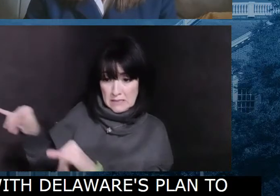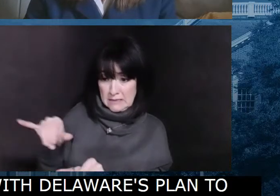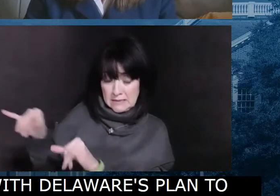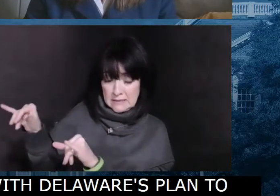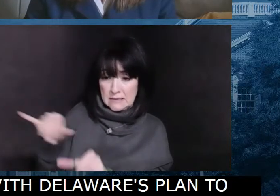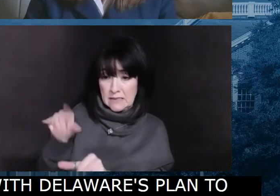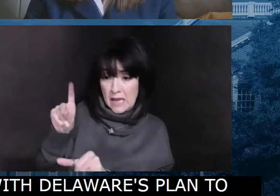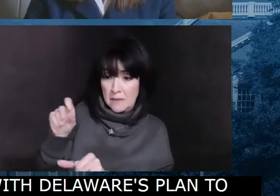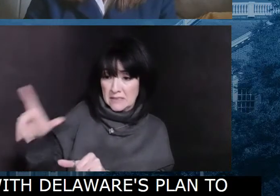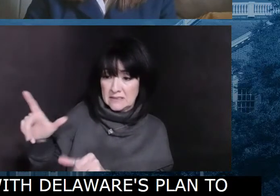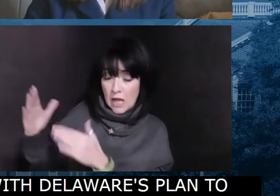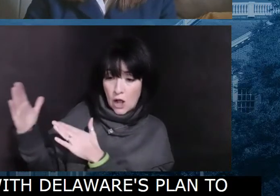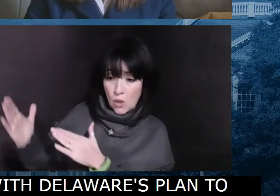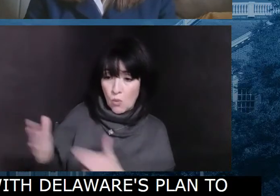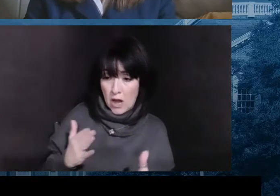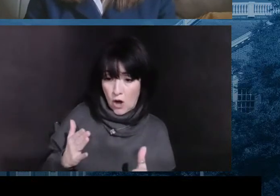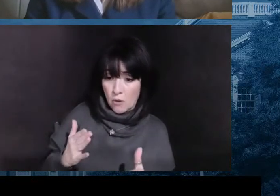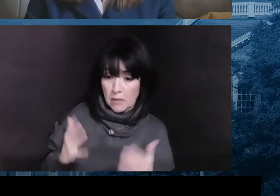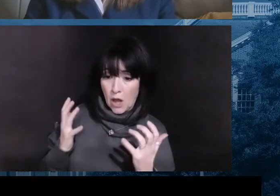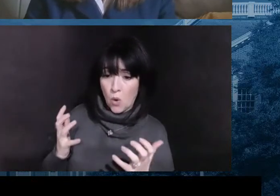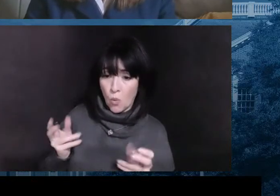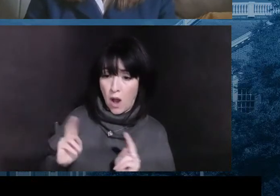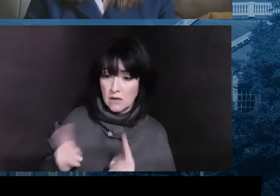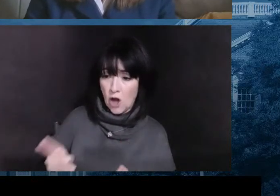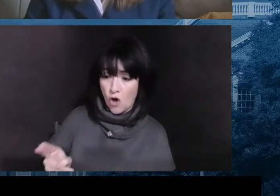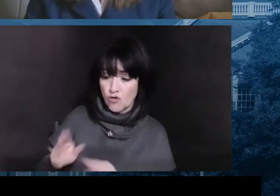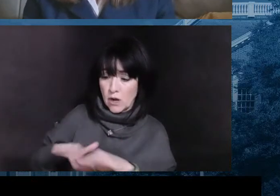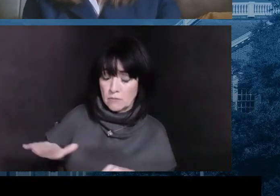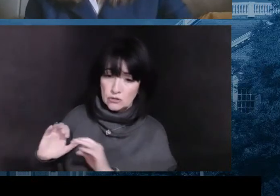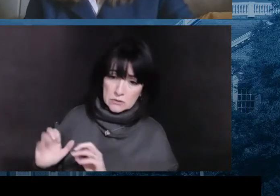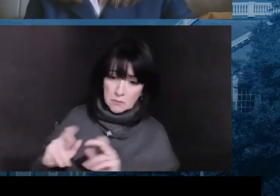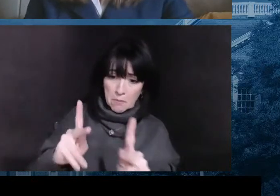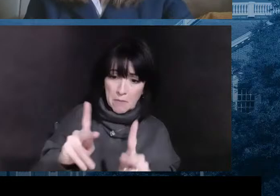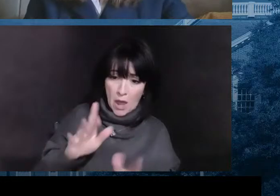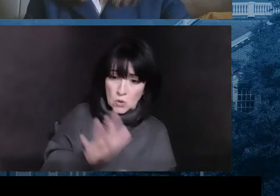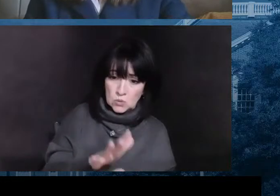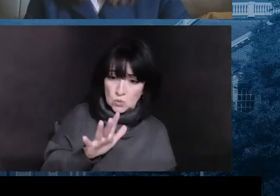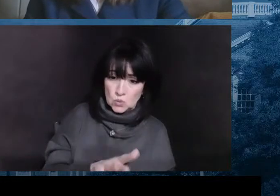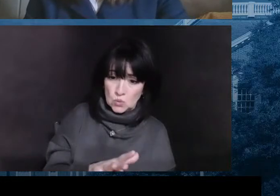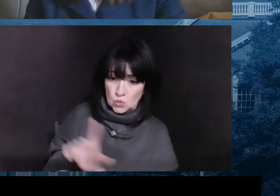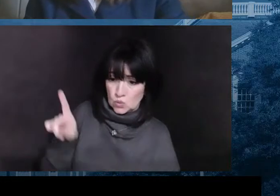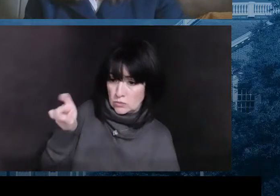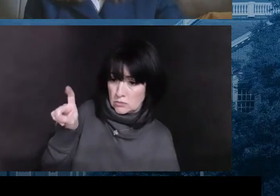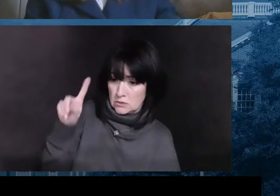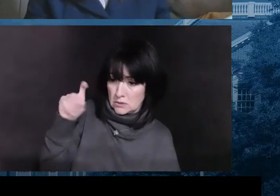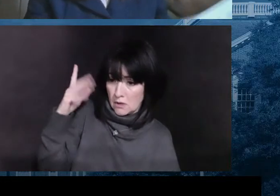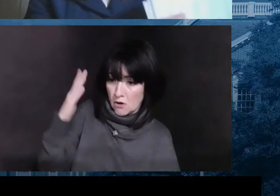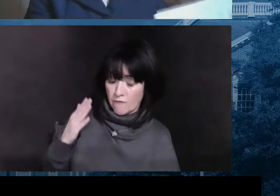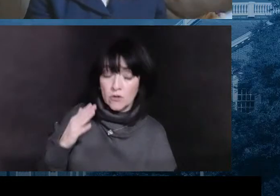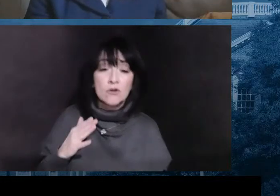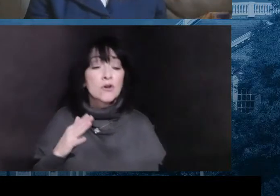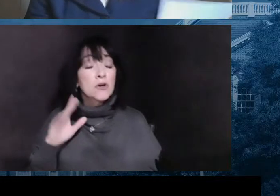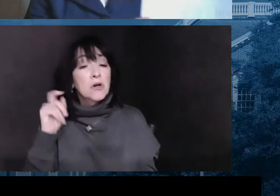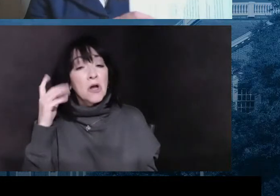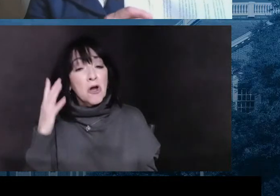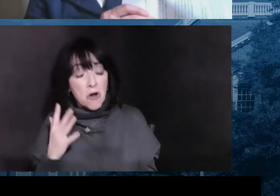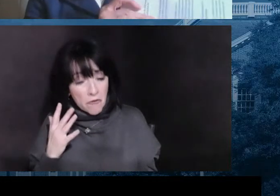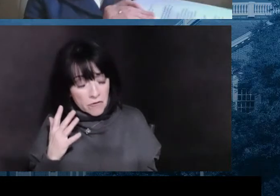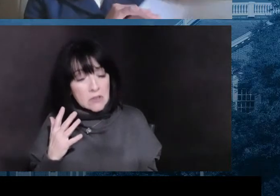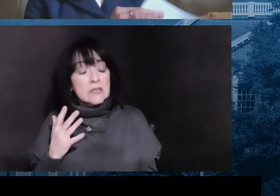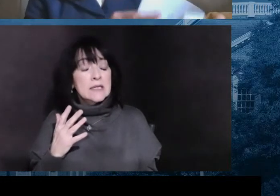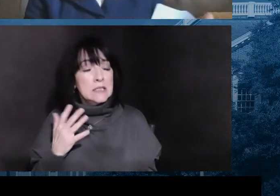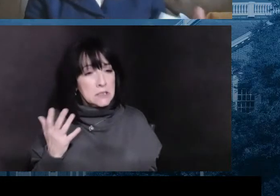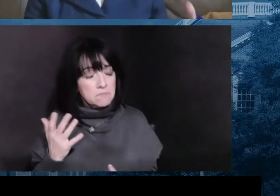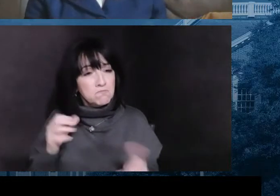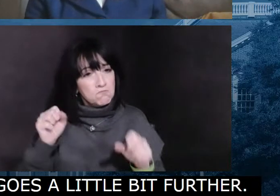So it does. It goes a little bit further. We took the time off, as I mentioned earlier, to go back and really work